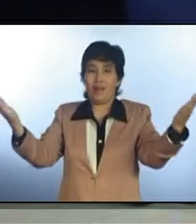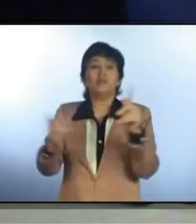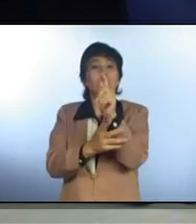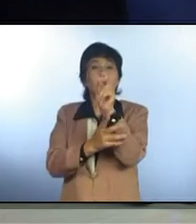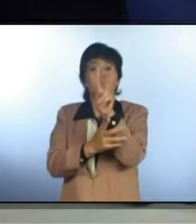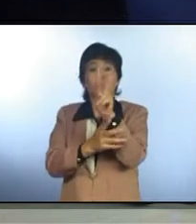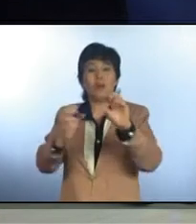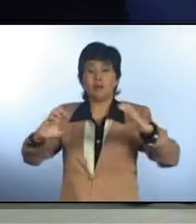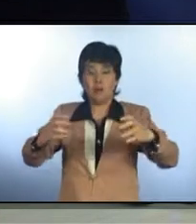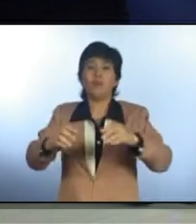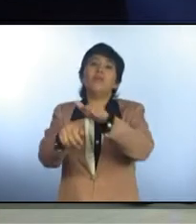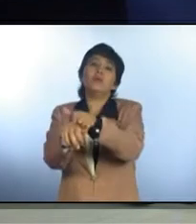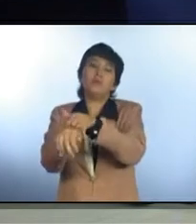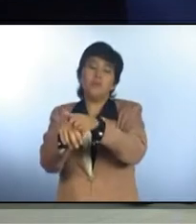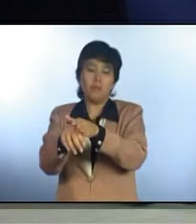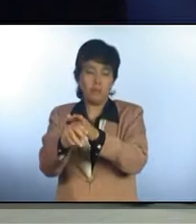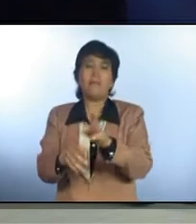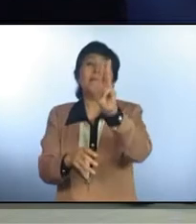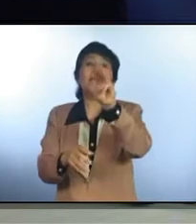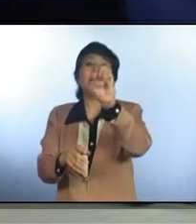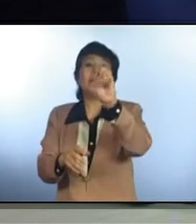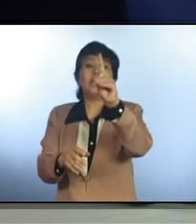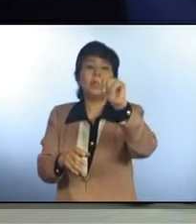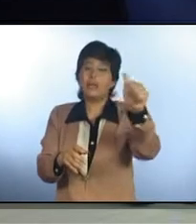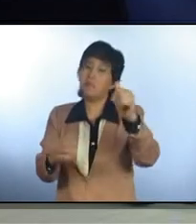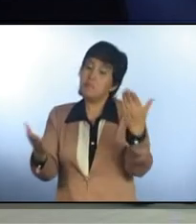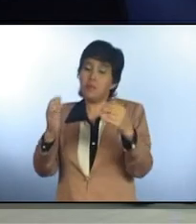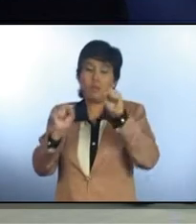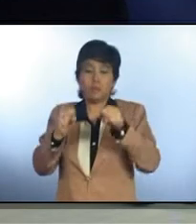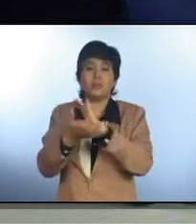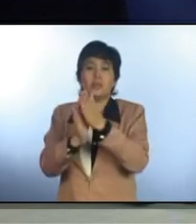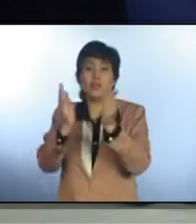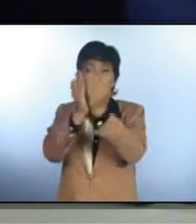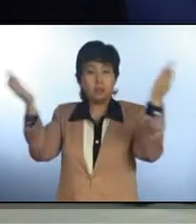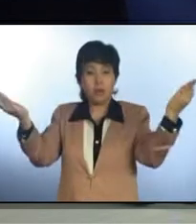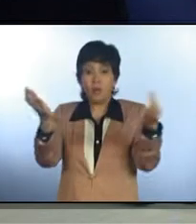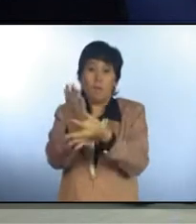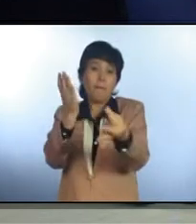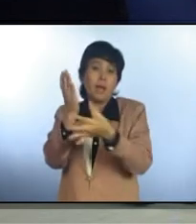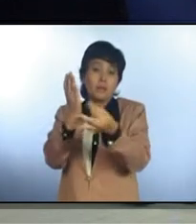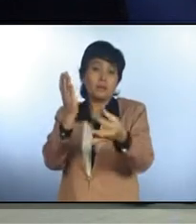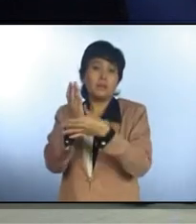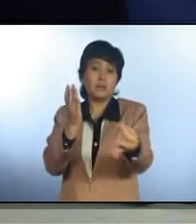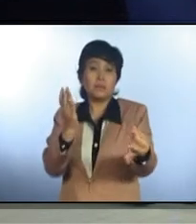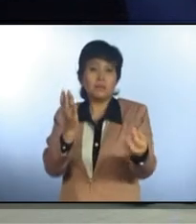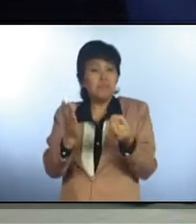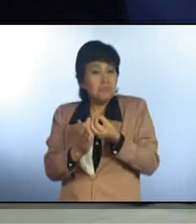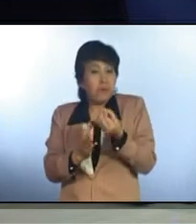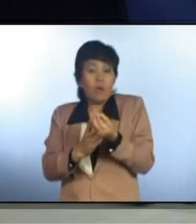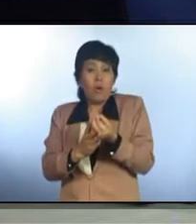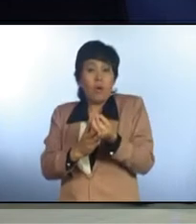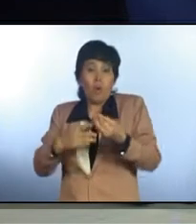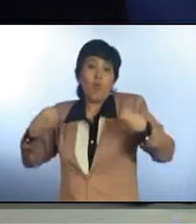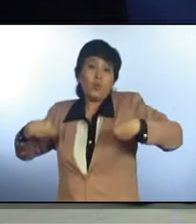to persuade you. Now, media could be in terms of newspaper or magazines or